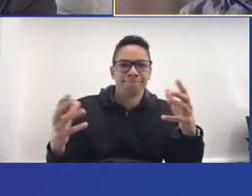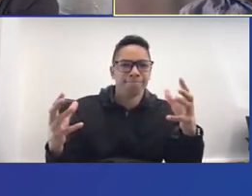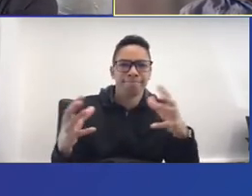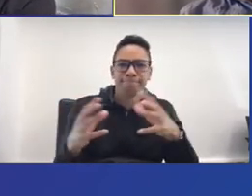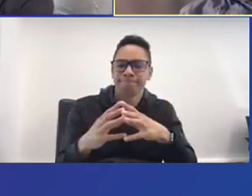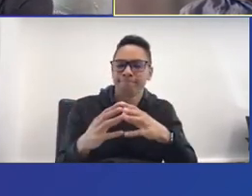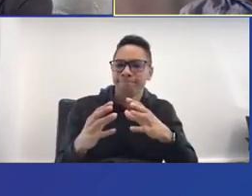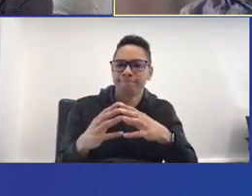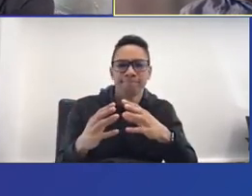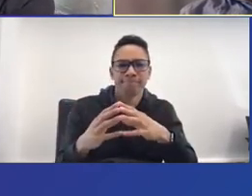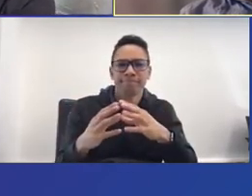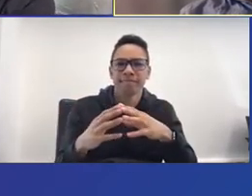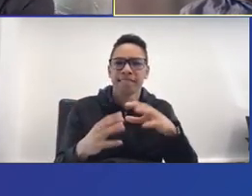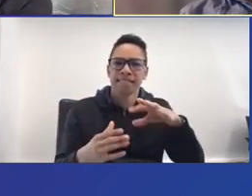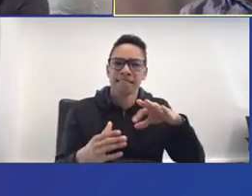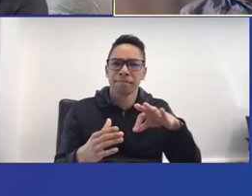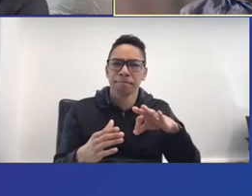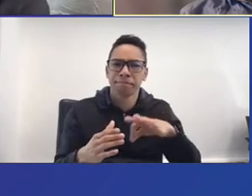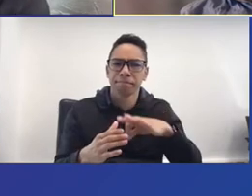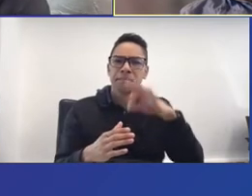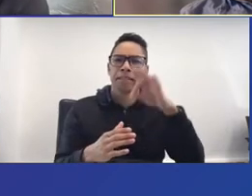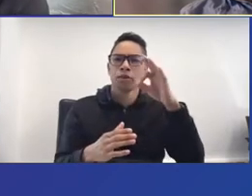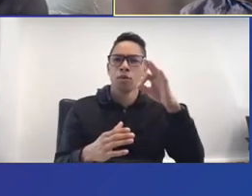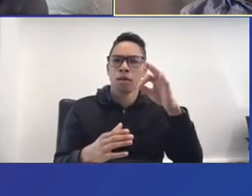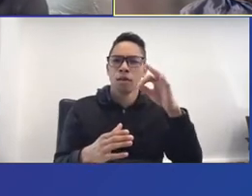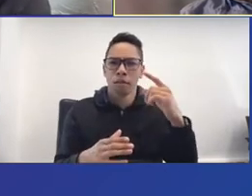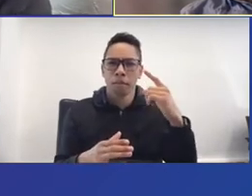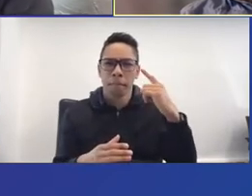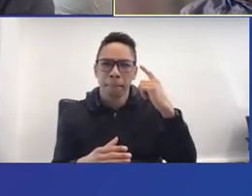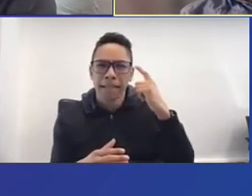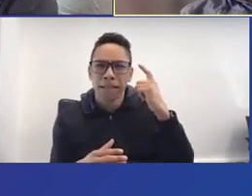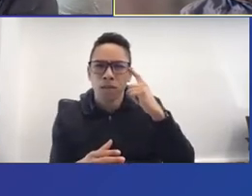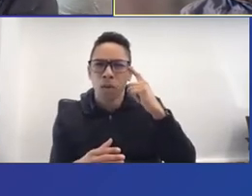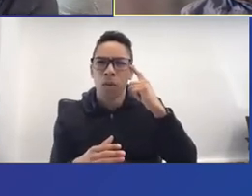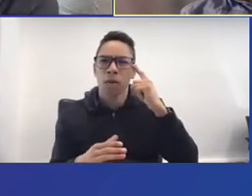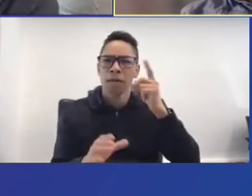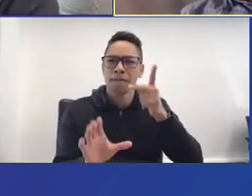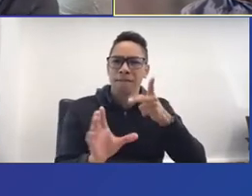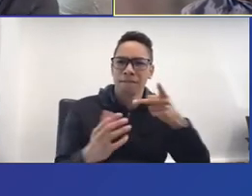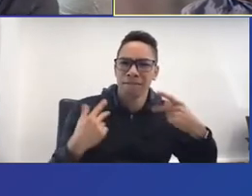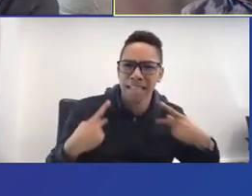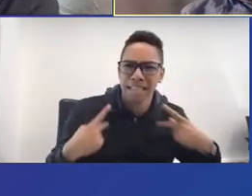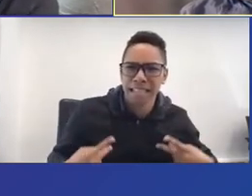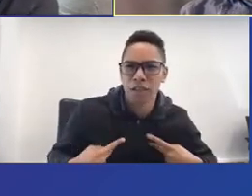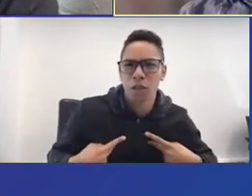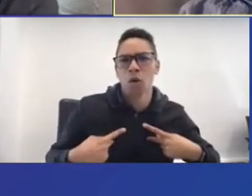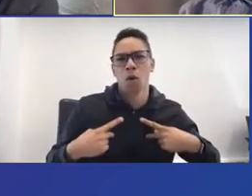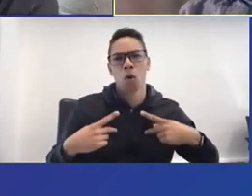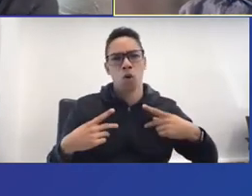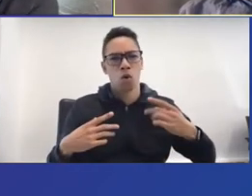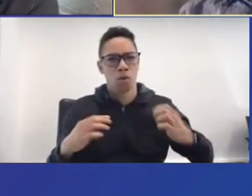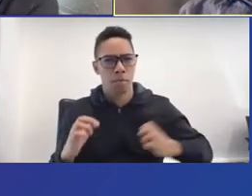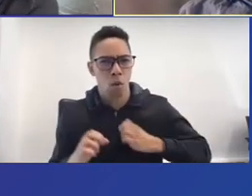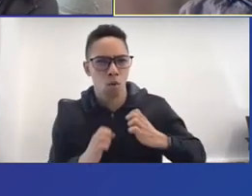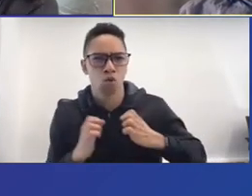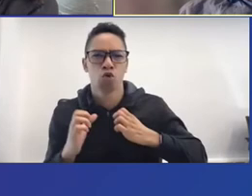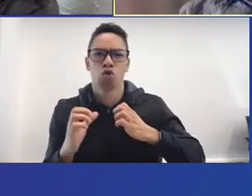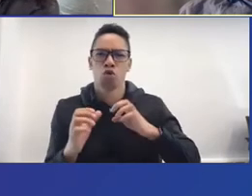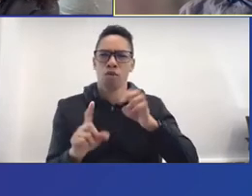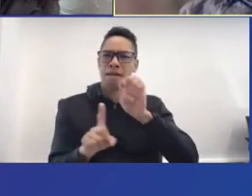this spiritual, mental, emotional, physical, environmental